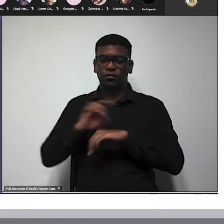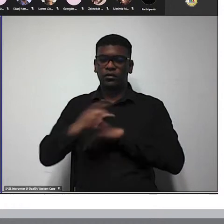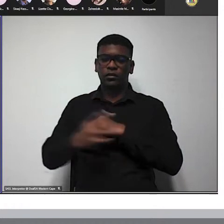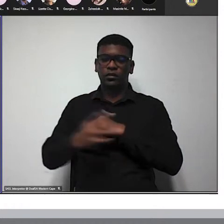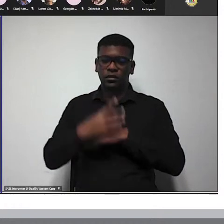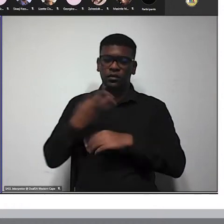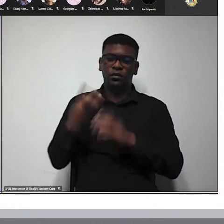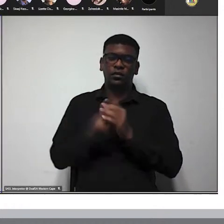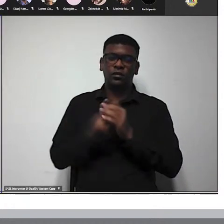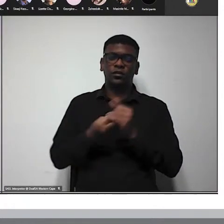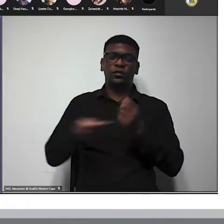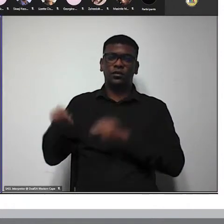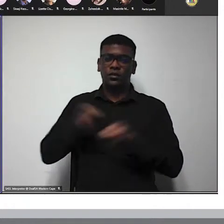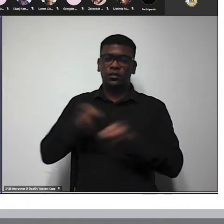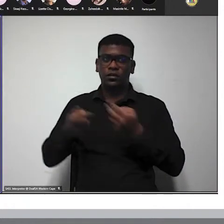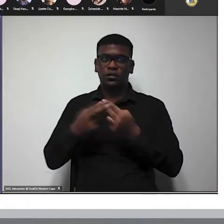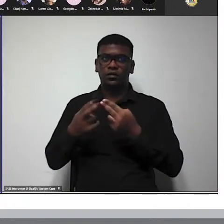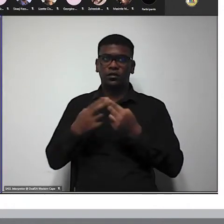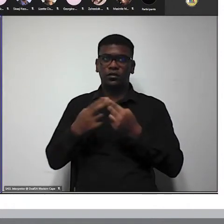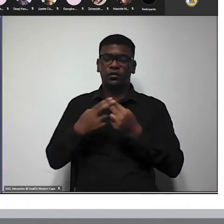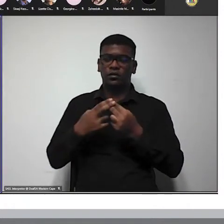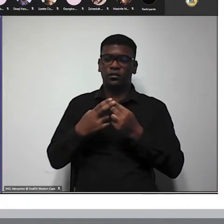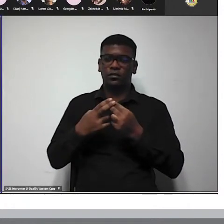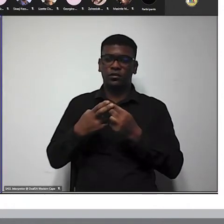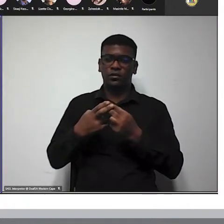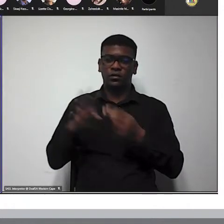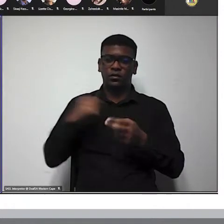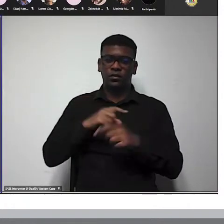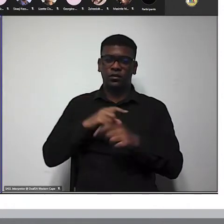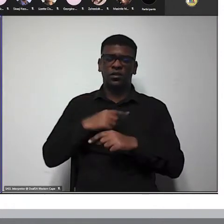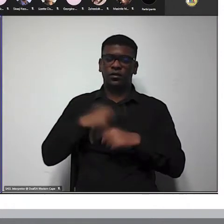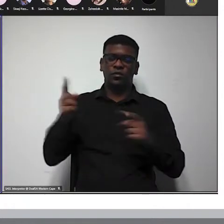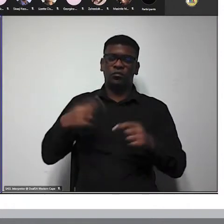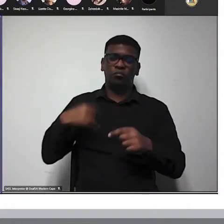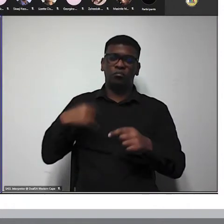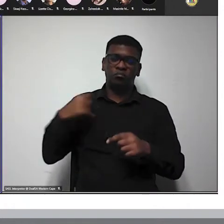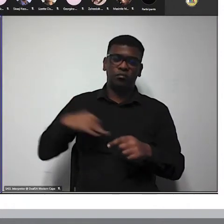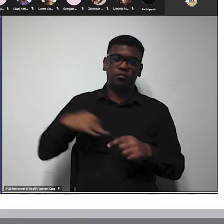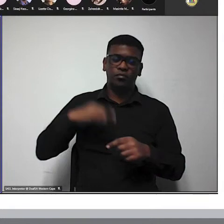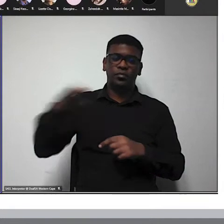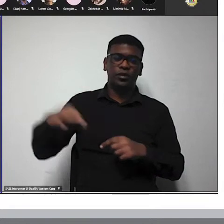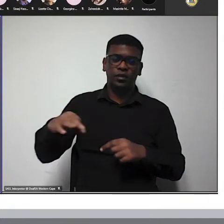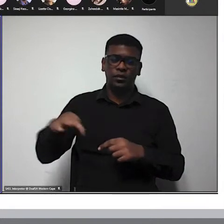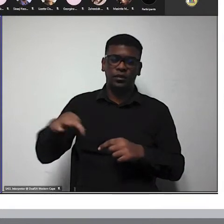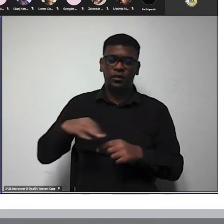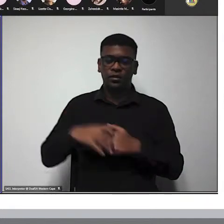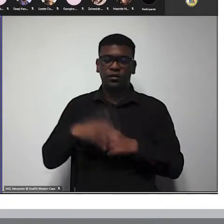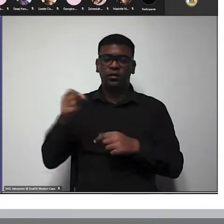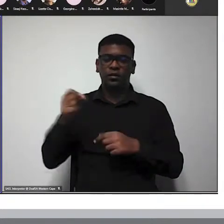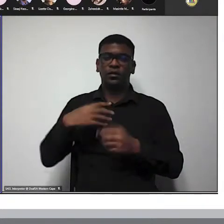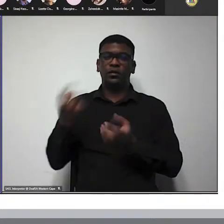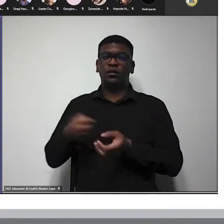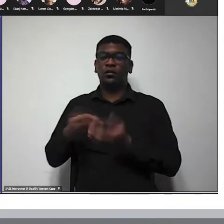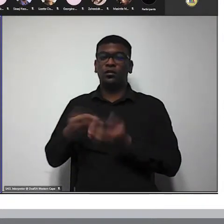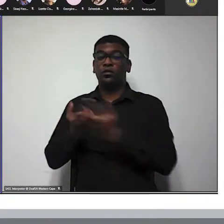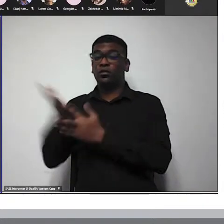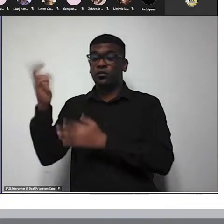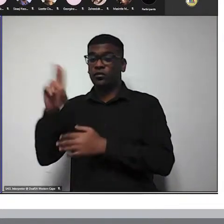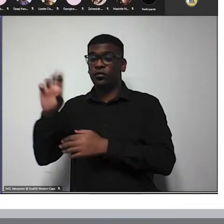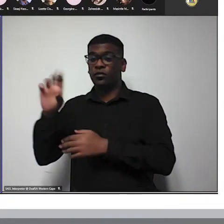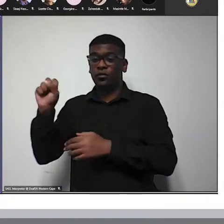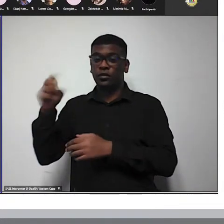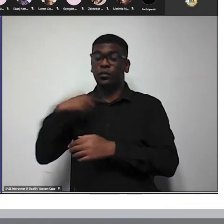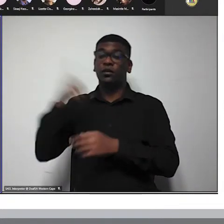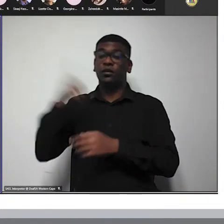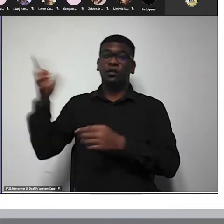moment with AGOA, we don't pay duties going entering the US market, but they pay duties for their goods